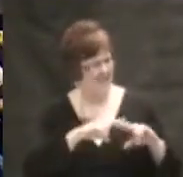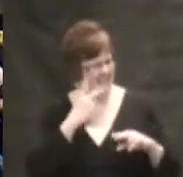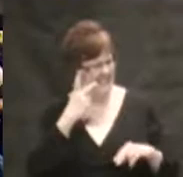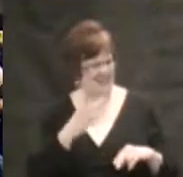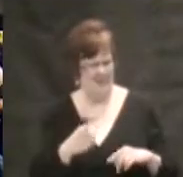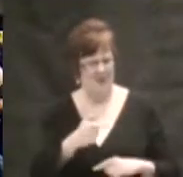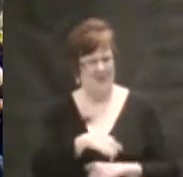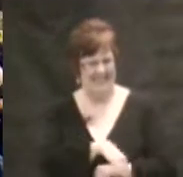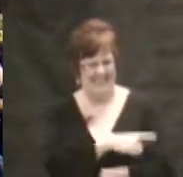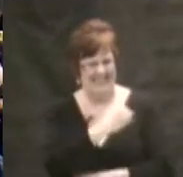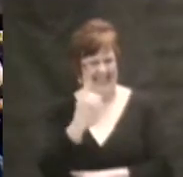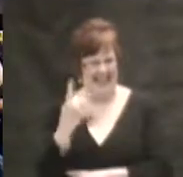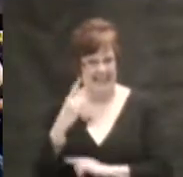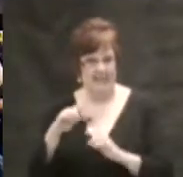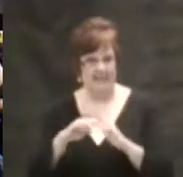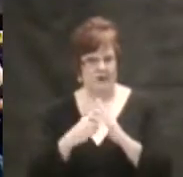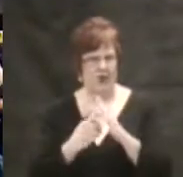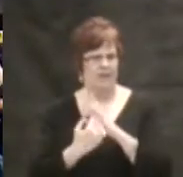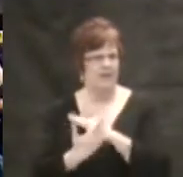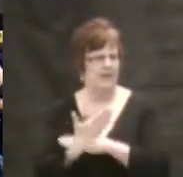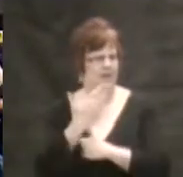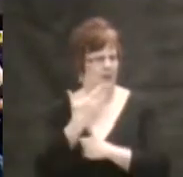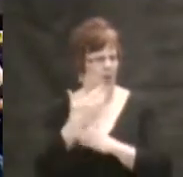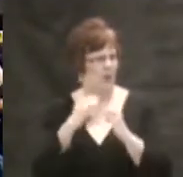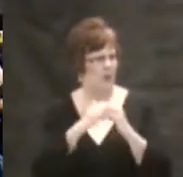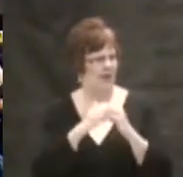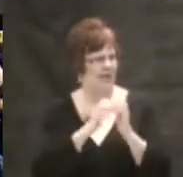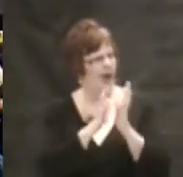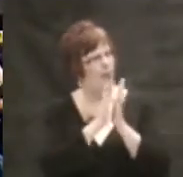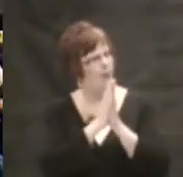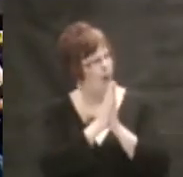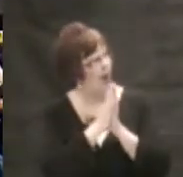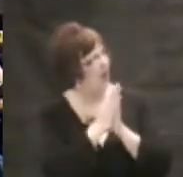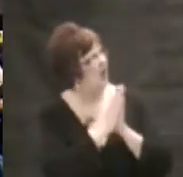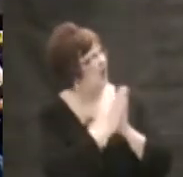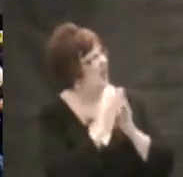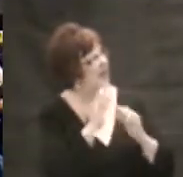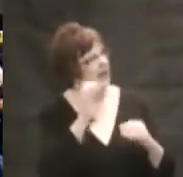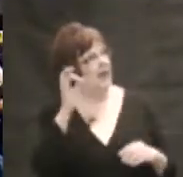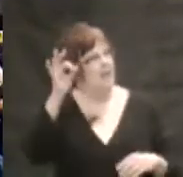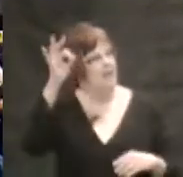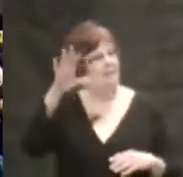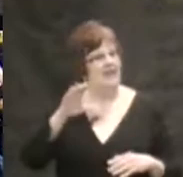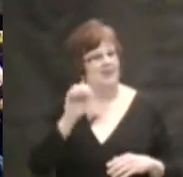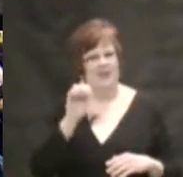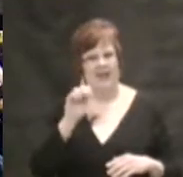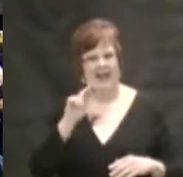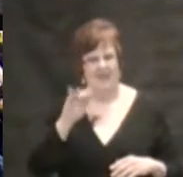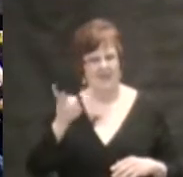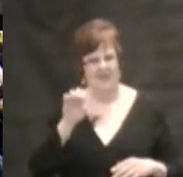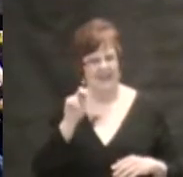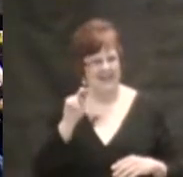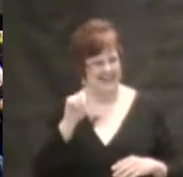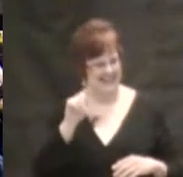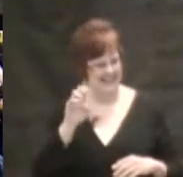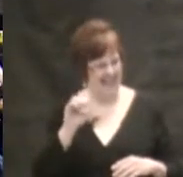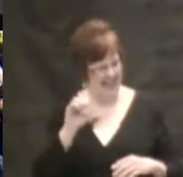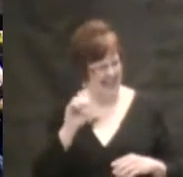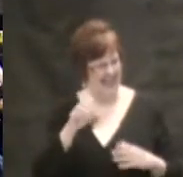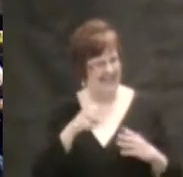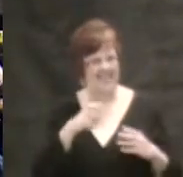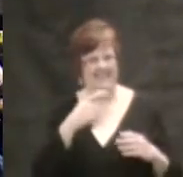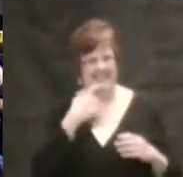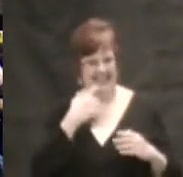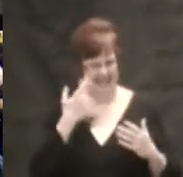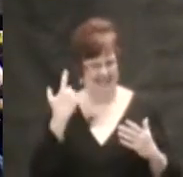We're going to start this morning with a prayer, and Pastor Anjanette introduced this to us last week, and we're going to